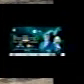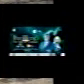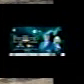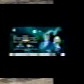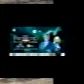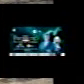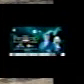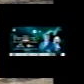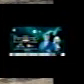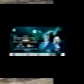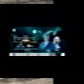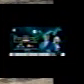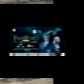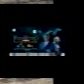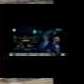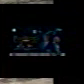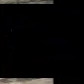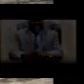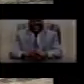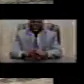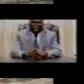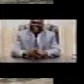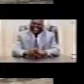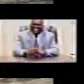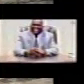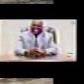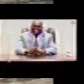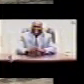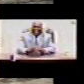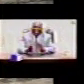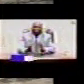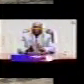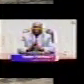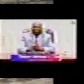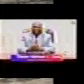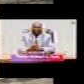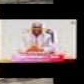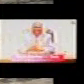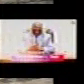Jesus, God of heaven, the servant of God will go.